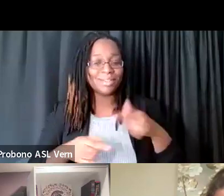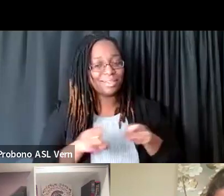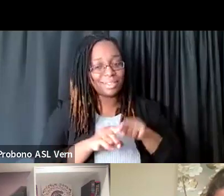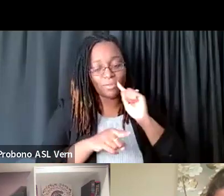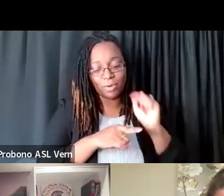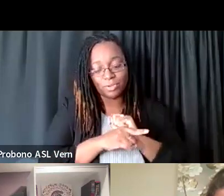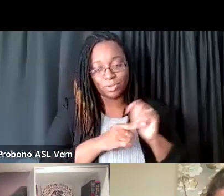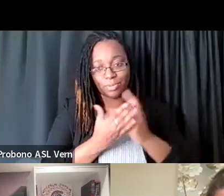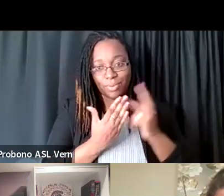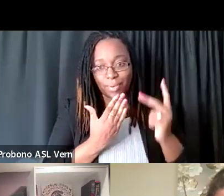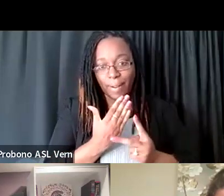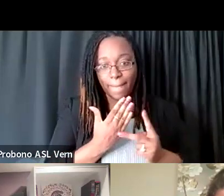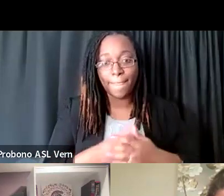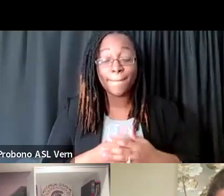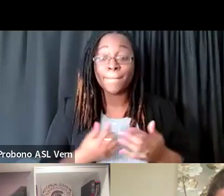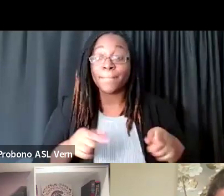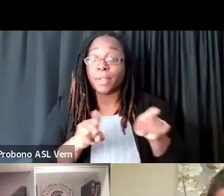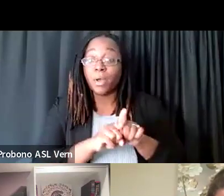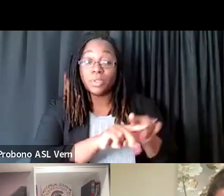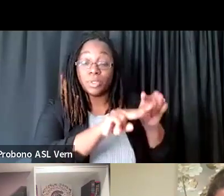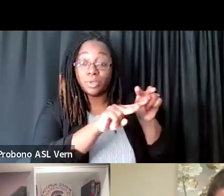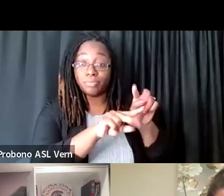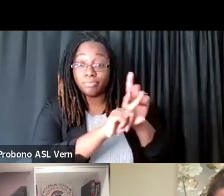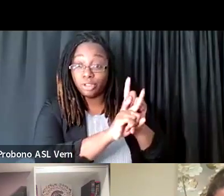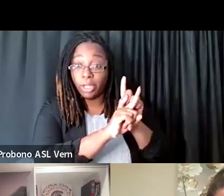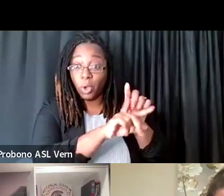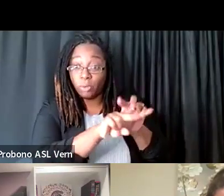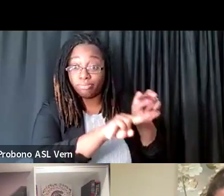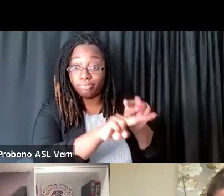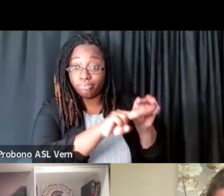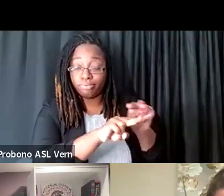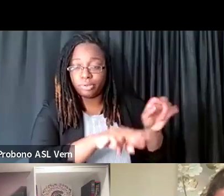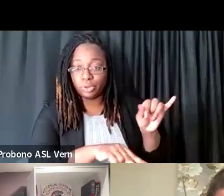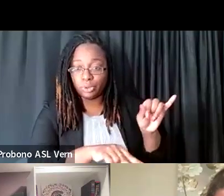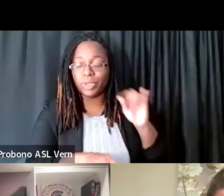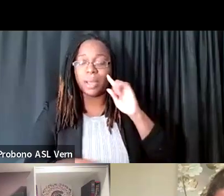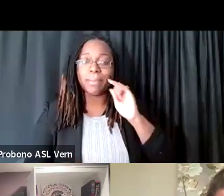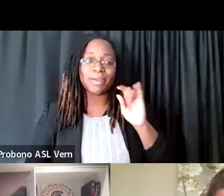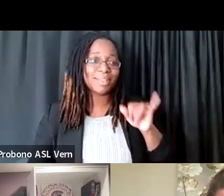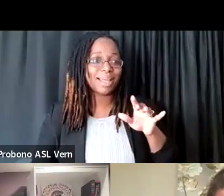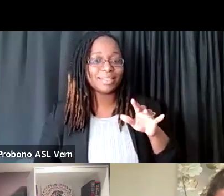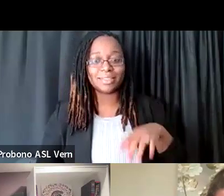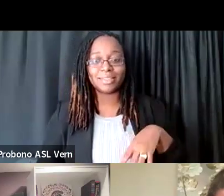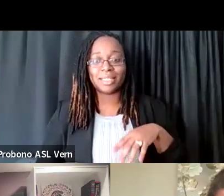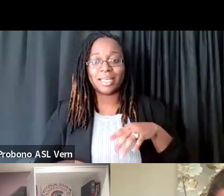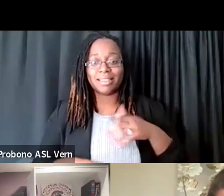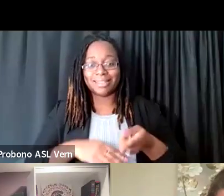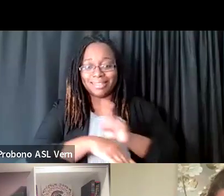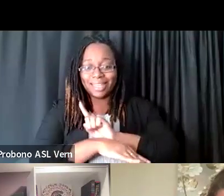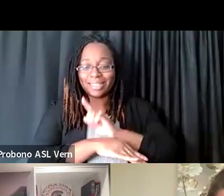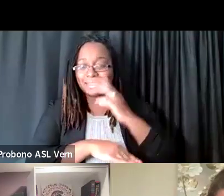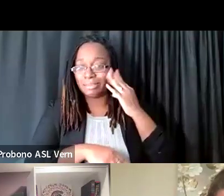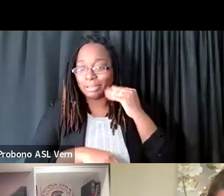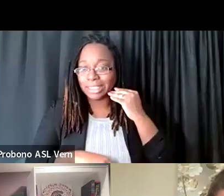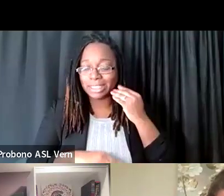And then I really encourage you to shadow people, because that on set and on stage experience where you're